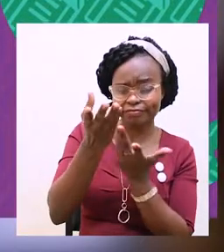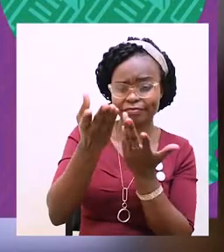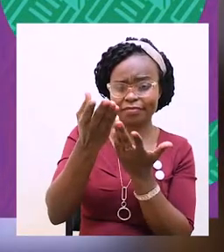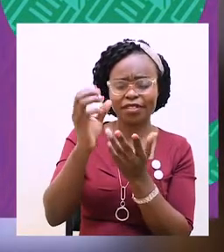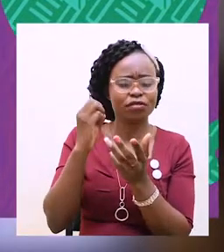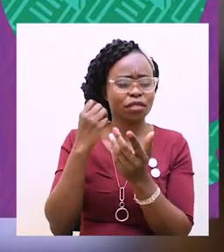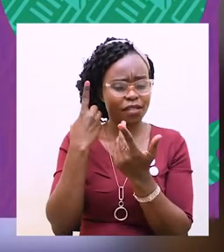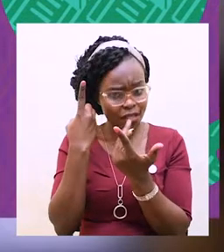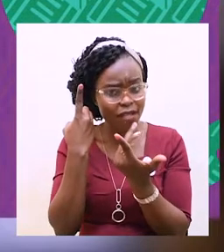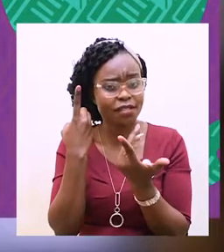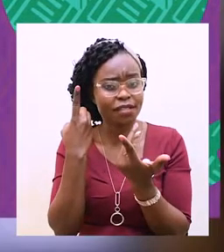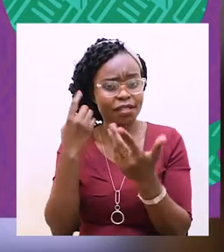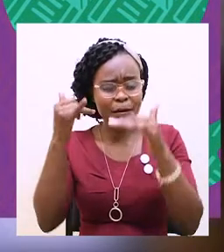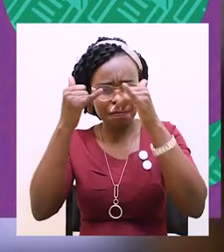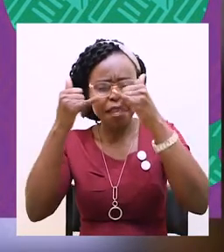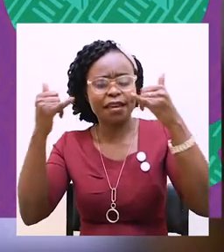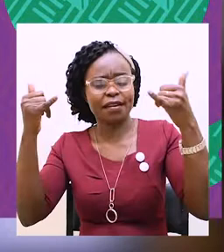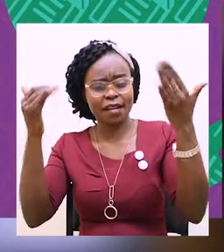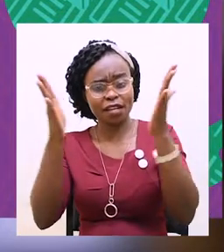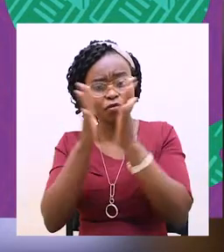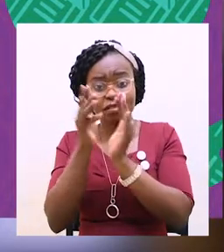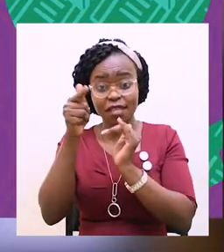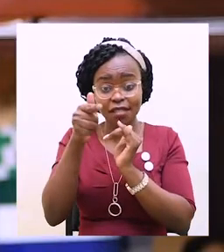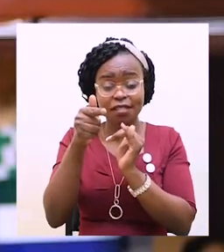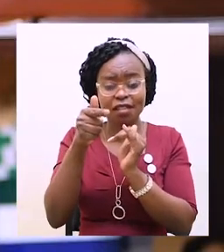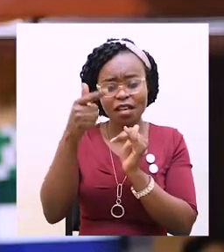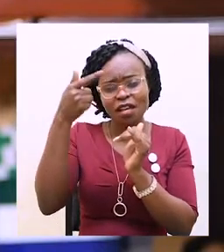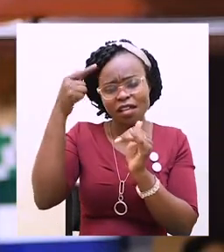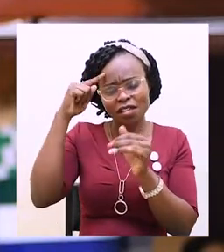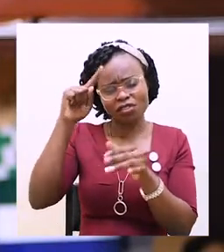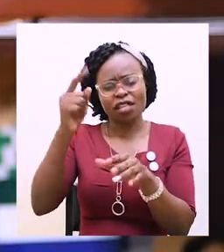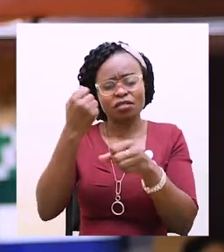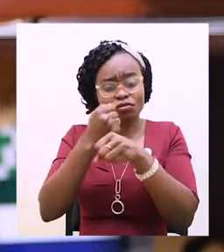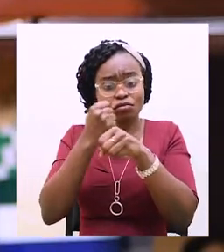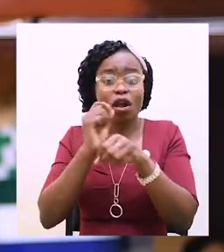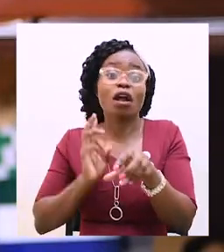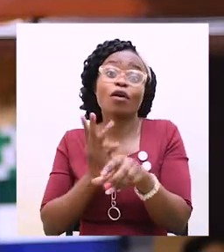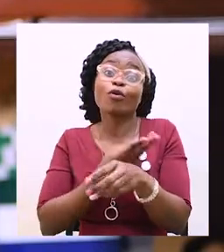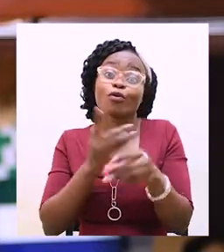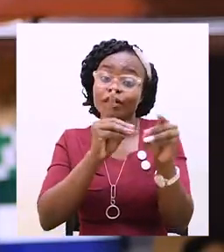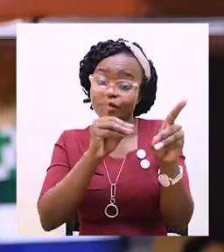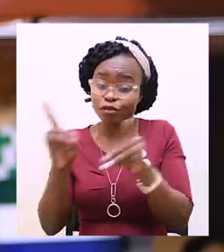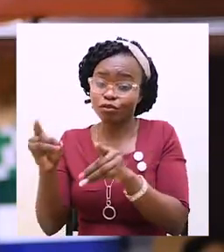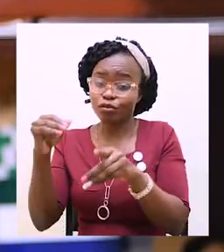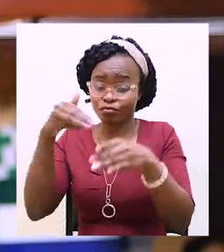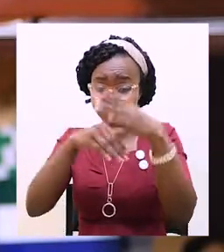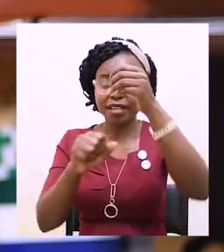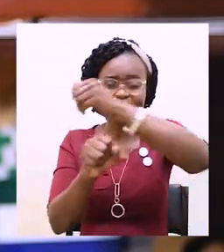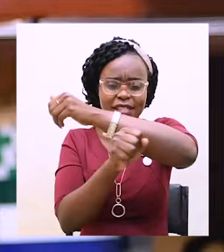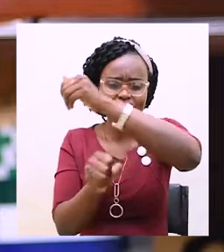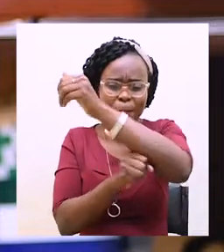to understand it, to align ourselves to it, so that the work that we do in supporting